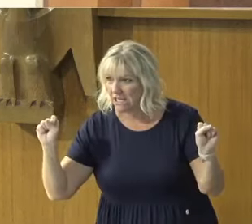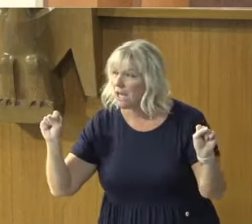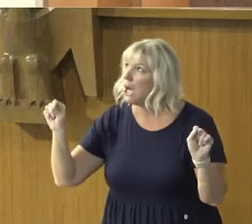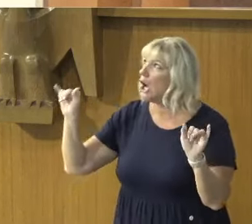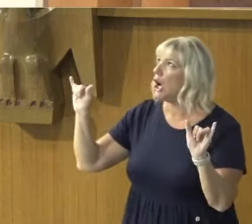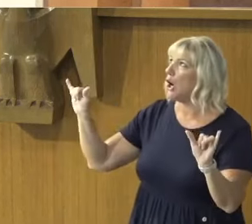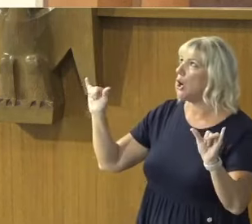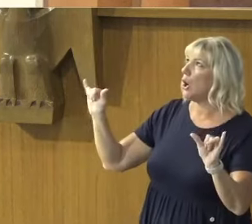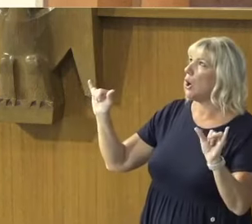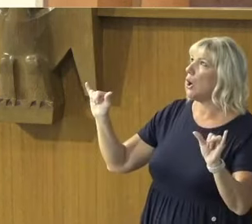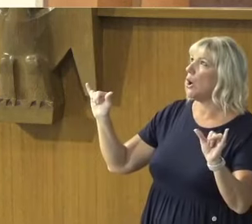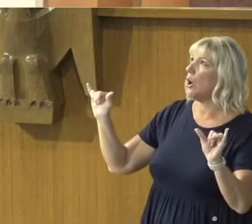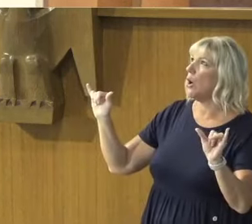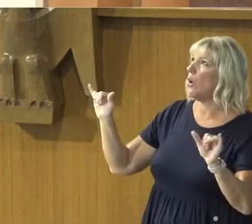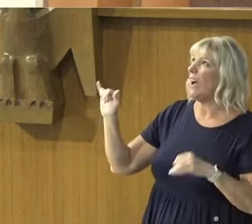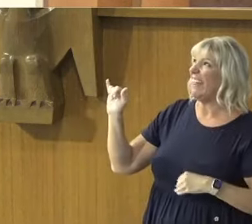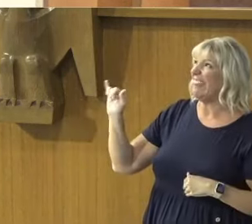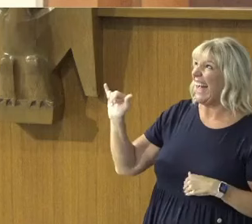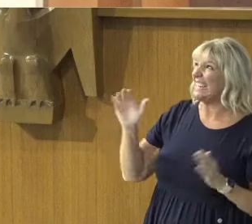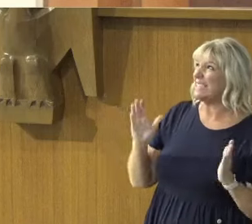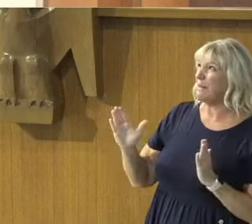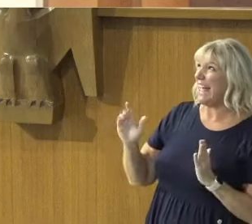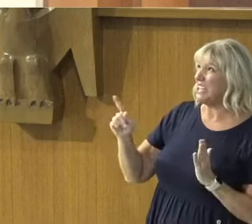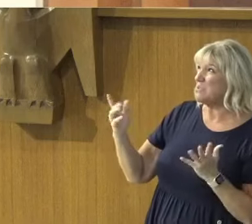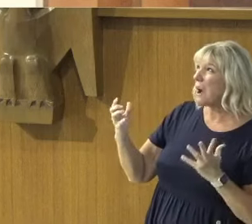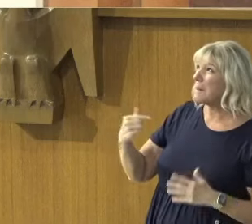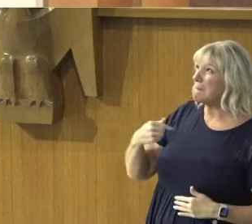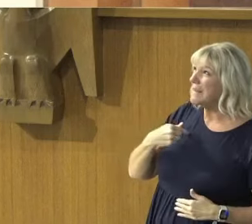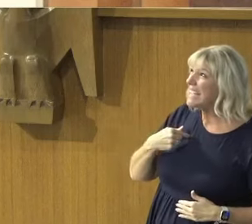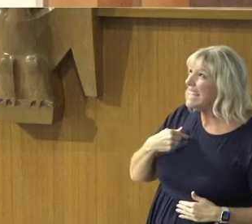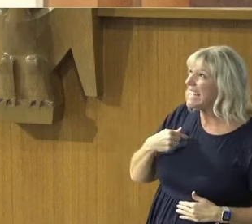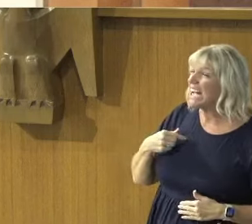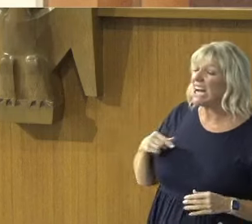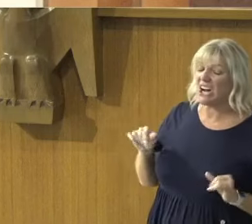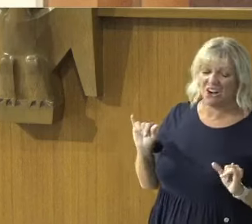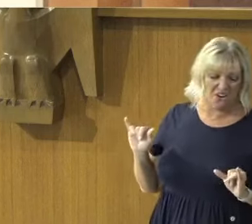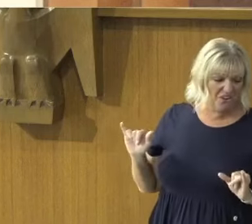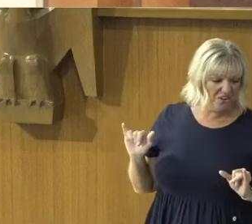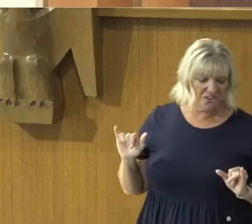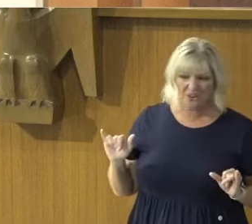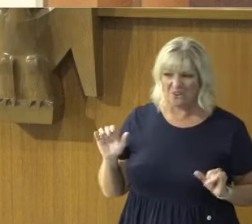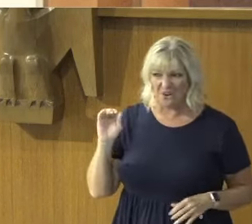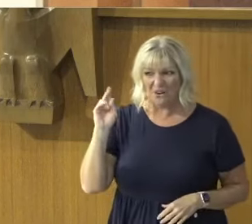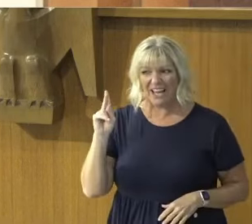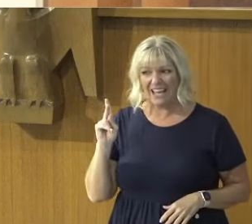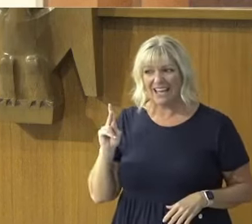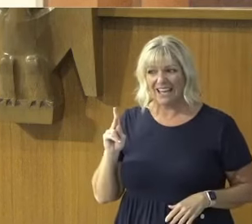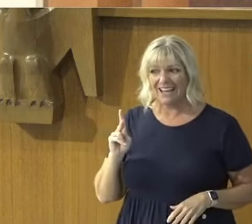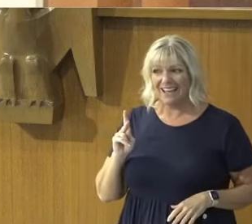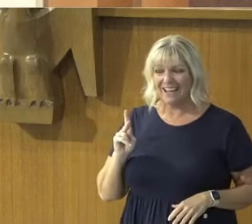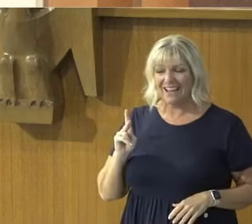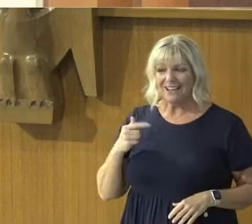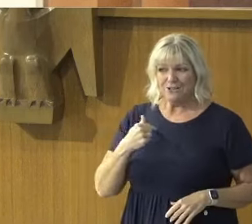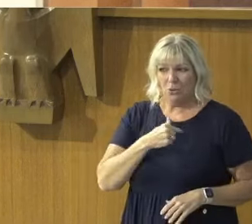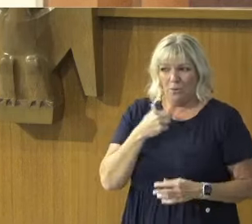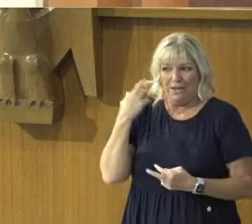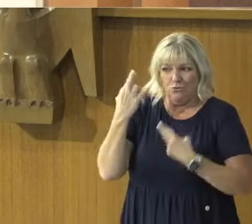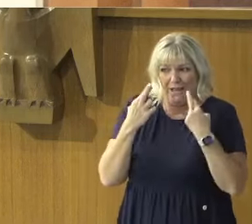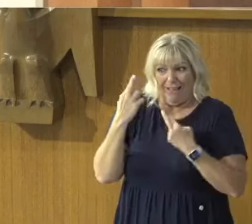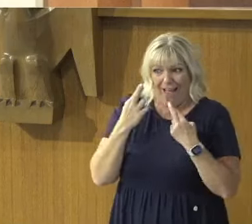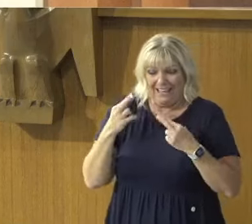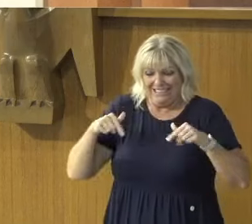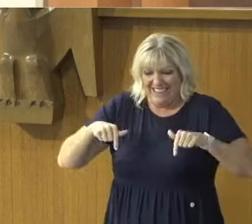Oh, oh, that's the plan. Okay, it involves me. Oh, got it. Okay. Once we realize we're standing